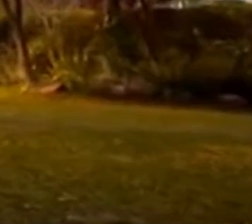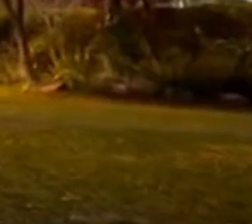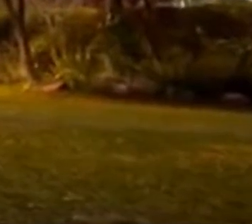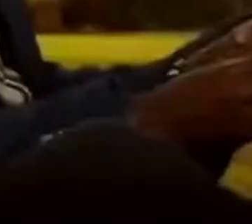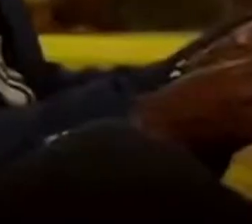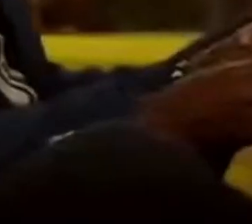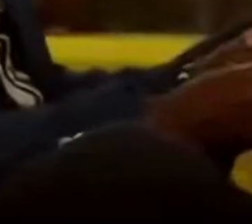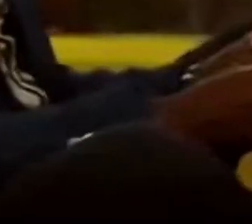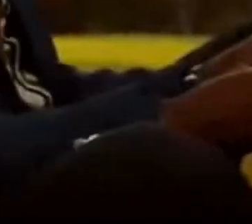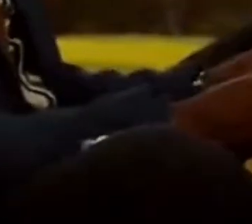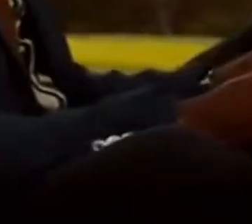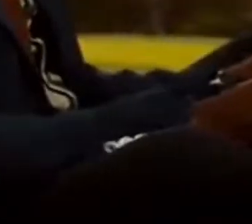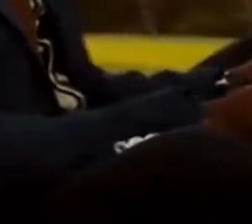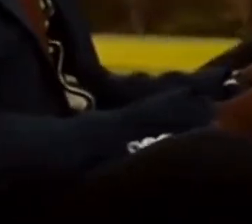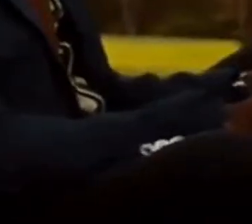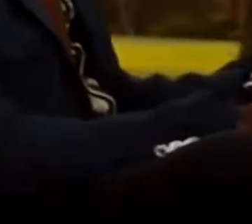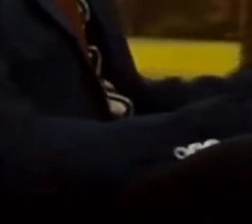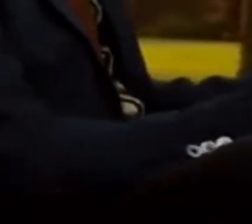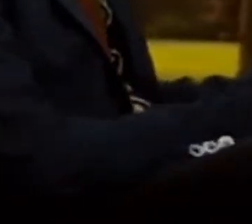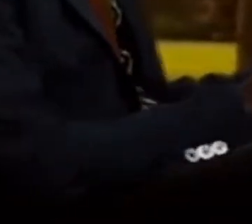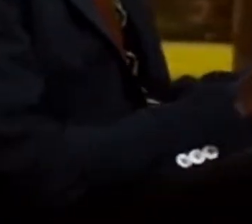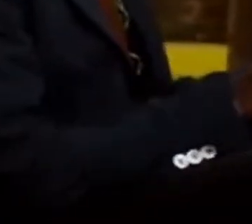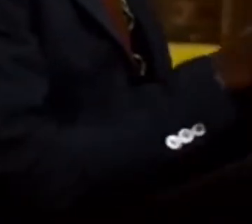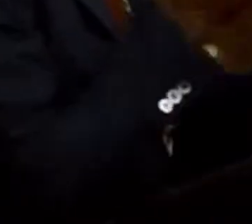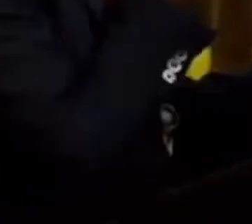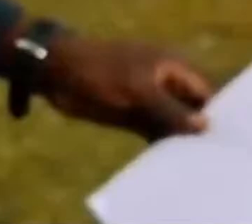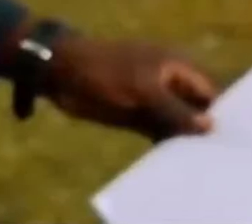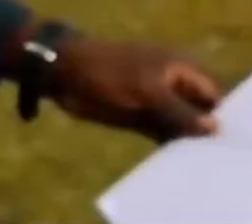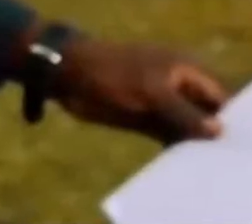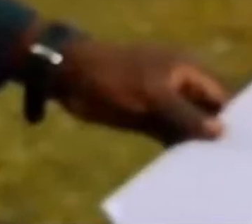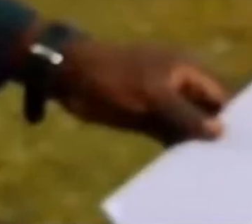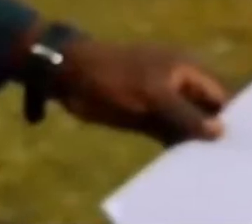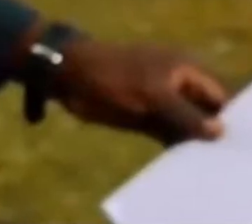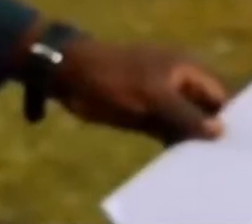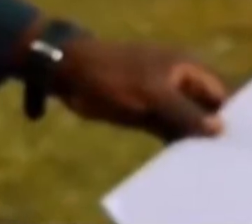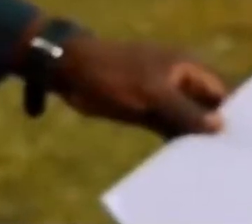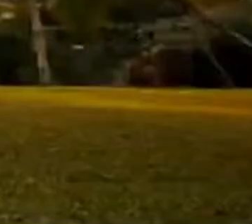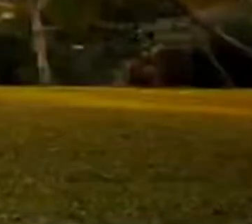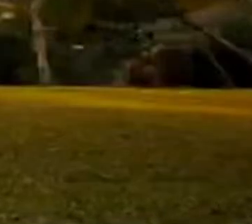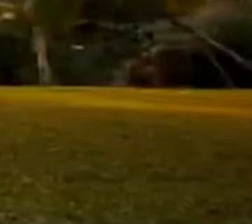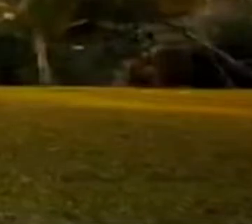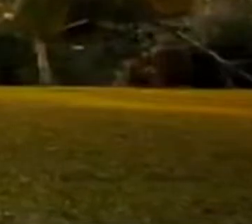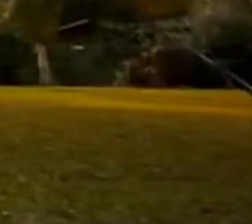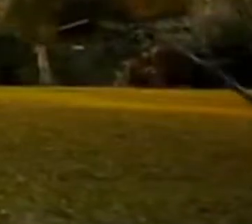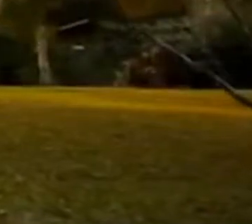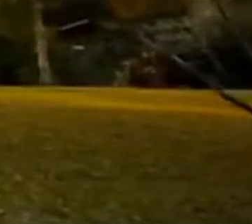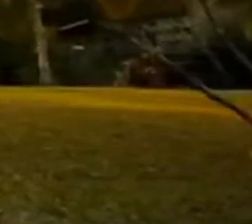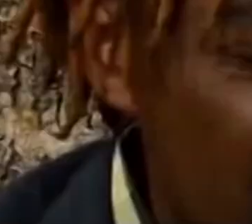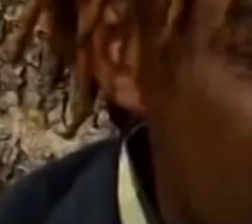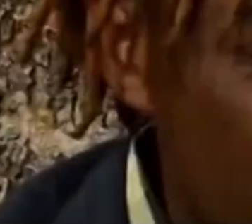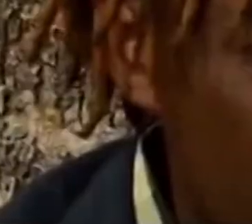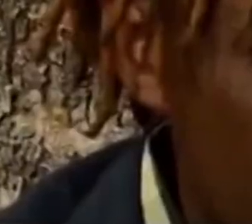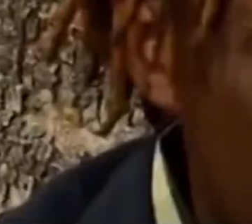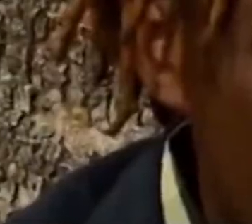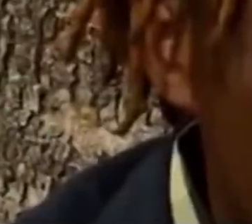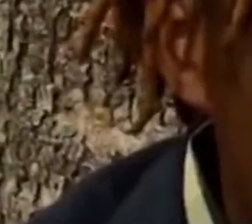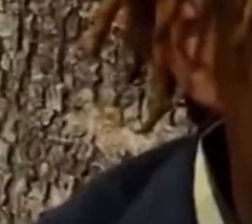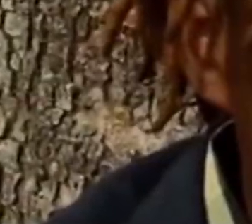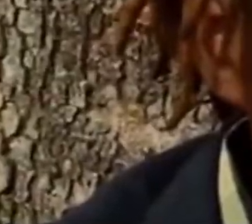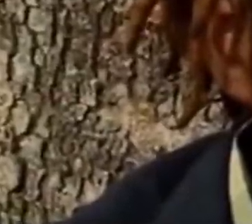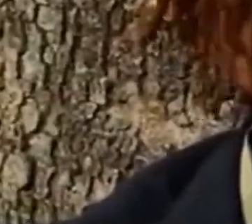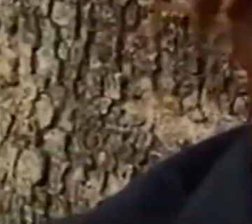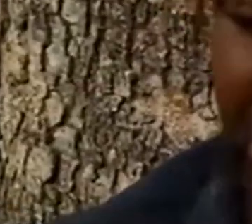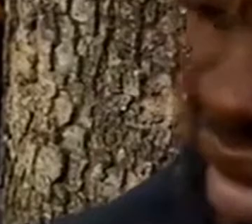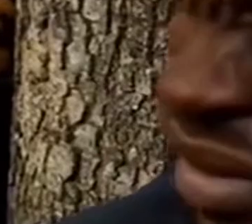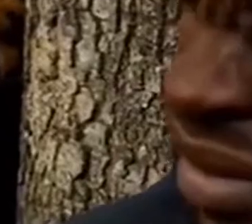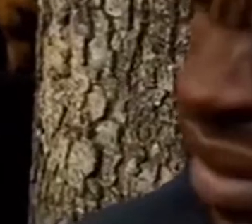kwa Here's the stepsi. shovel, now can you dig? Uwata mtu standareti. Young rappers acting like they've been there and descended though. 2 minutes of fame